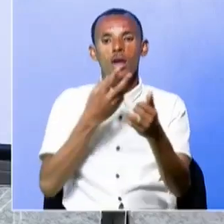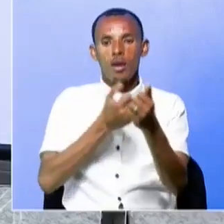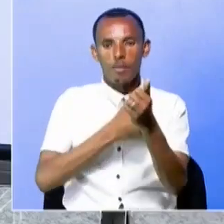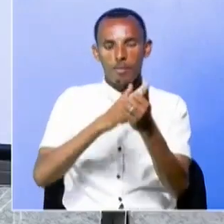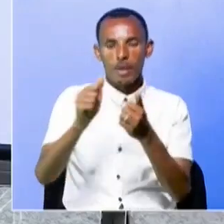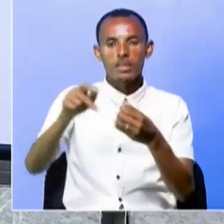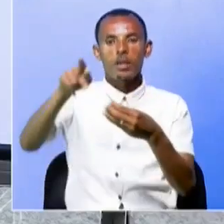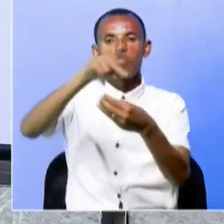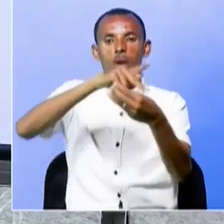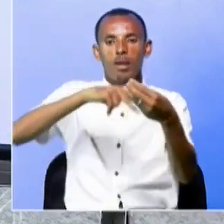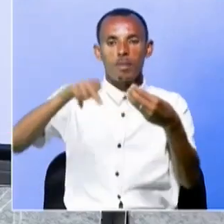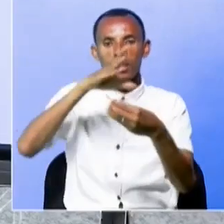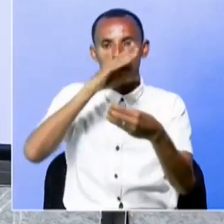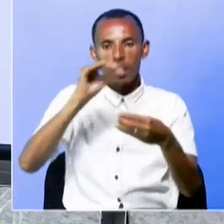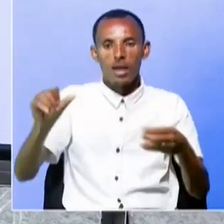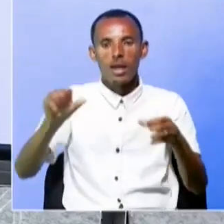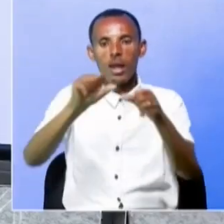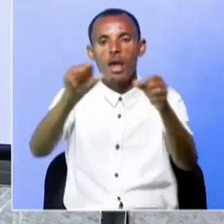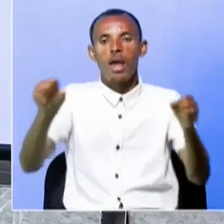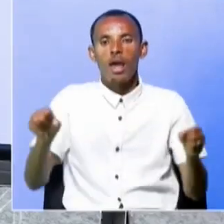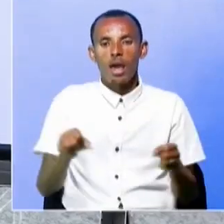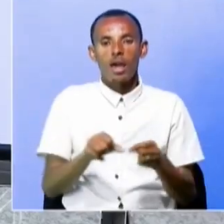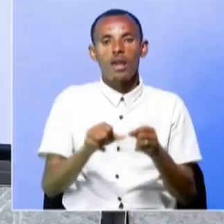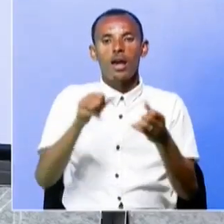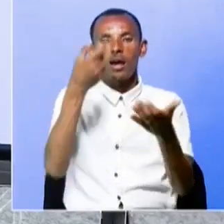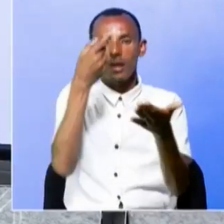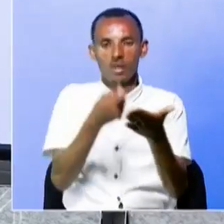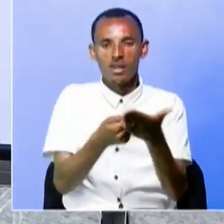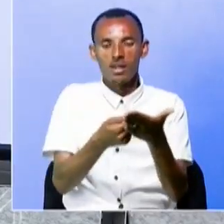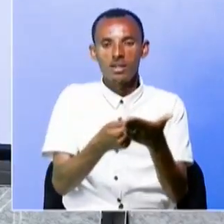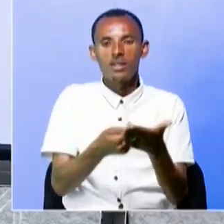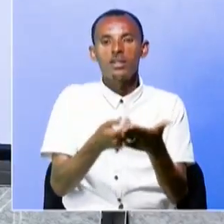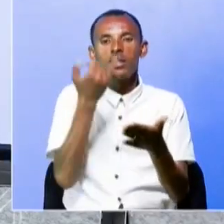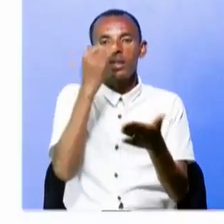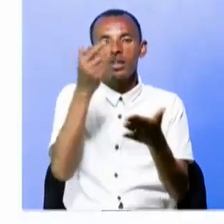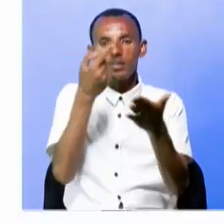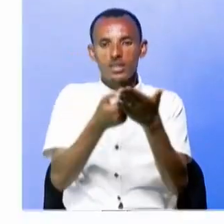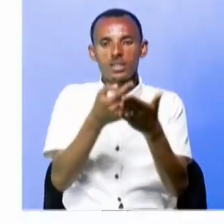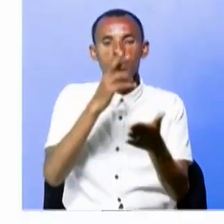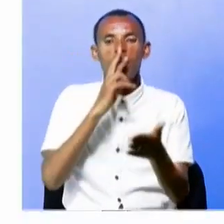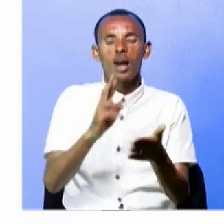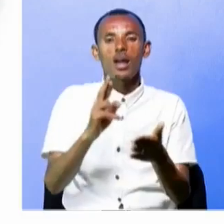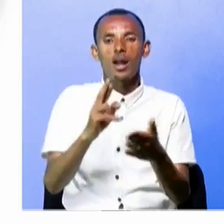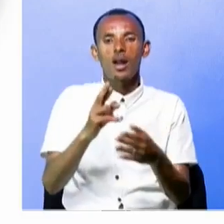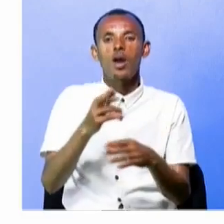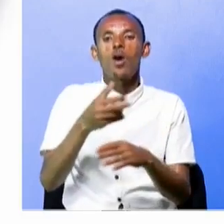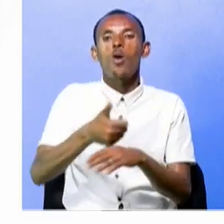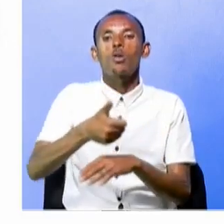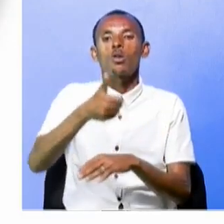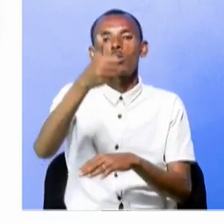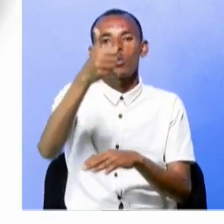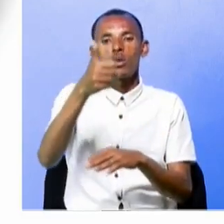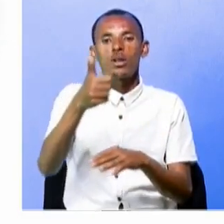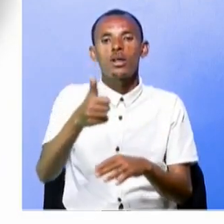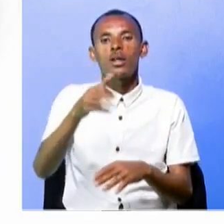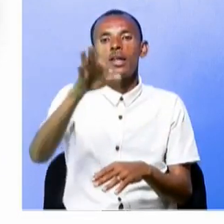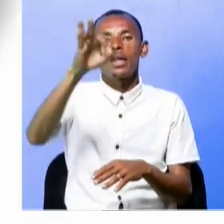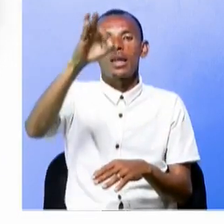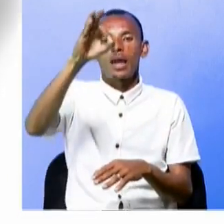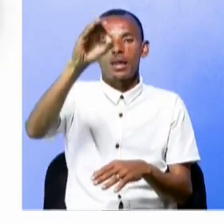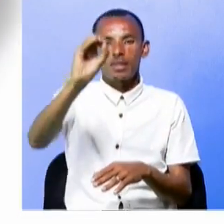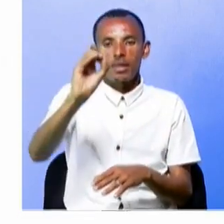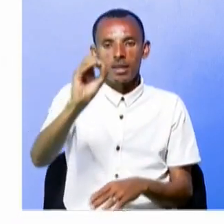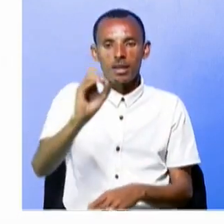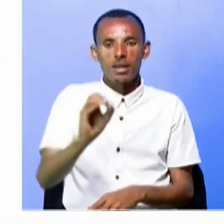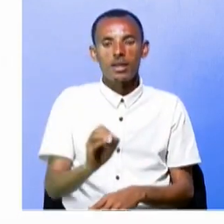the perimeters and areas. Here, if these are altitudes, they form 90 degree,